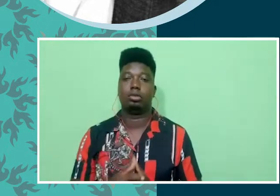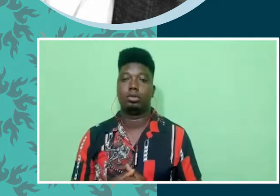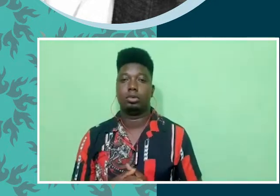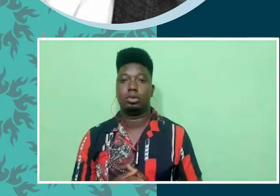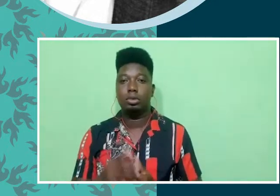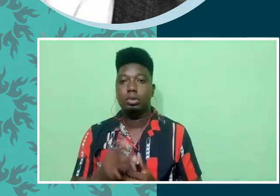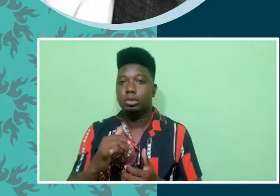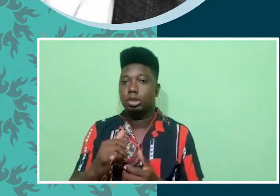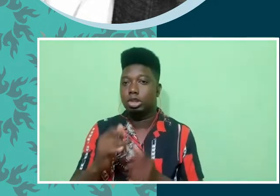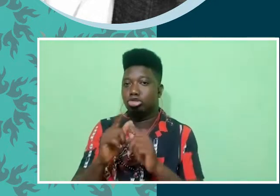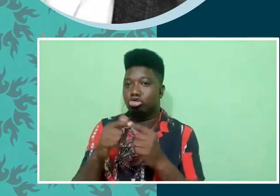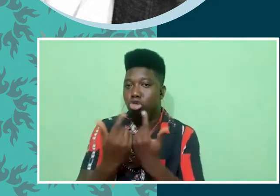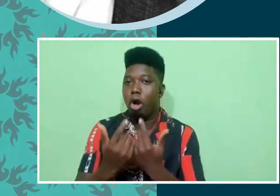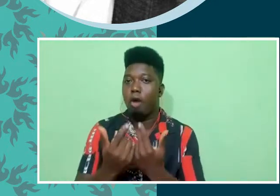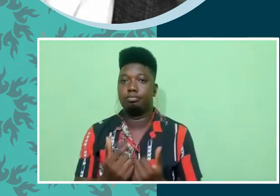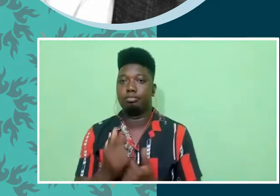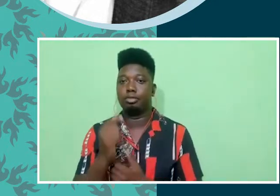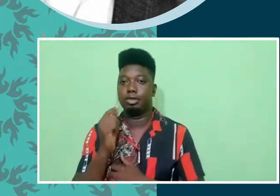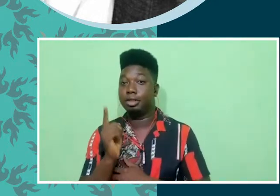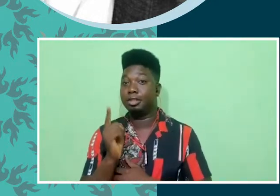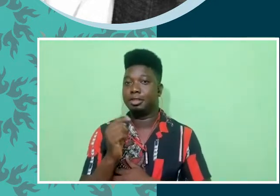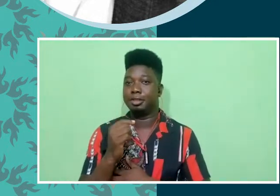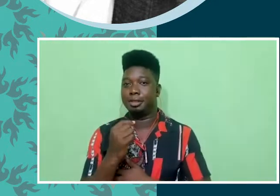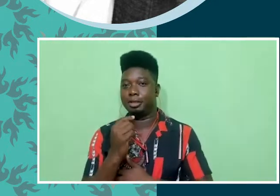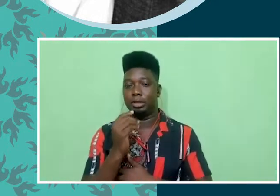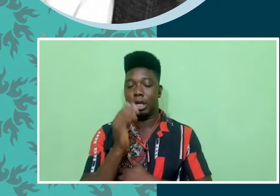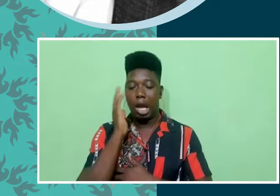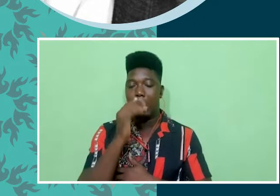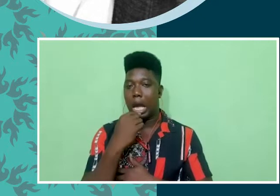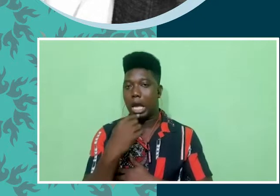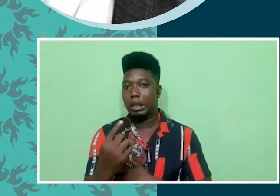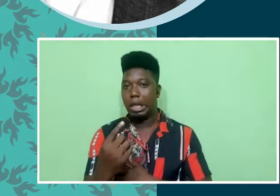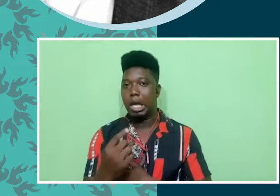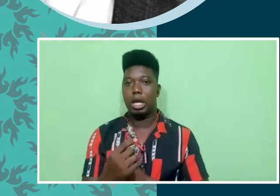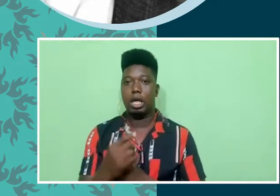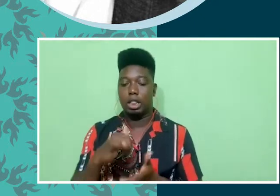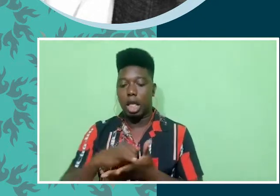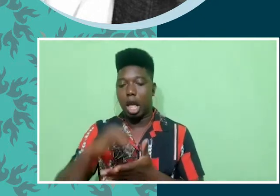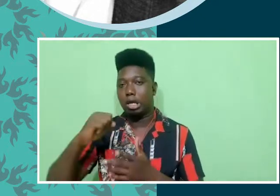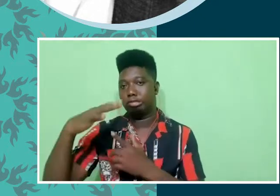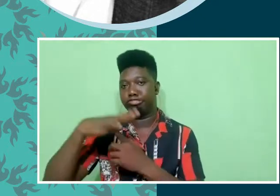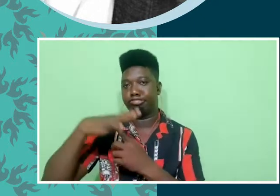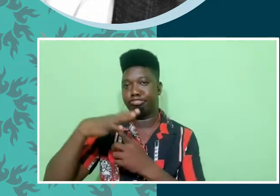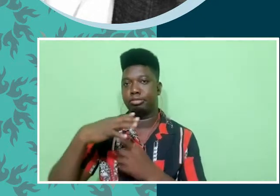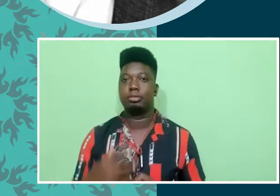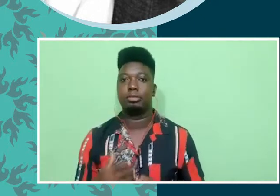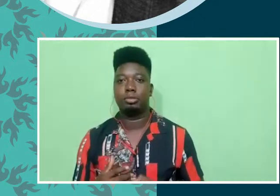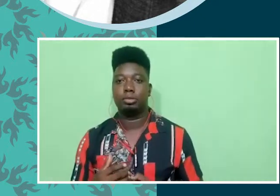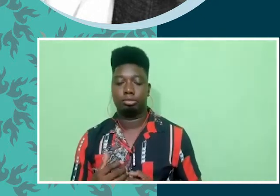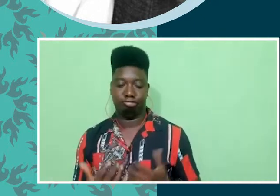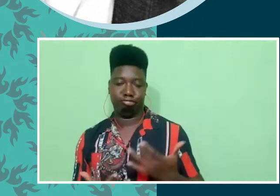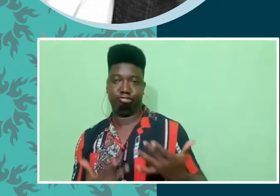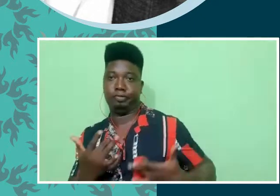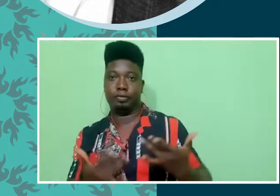would say, when you say no to something, you say yes to priorities. And especially in the nonprofit sector, we want to be all things